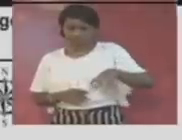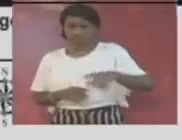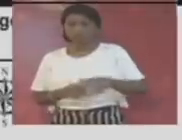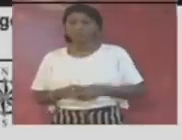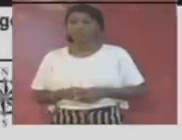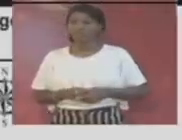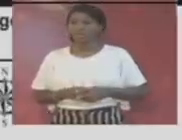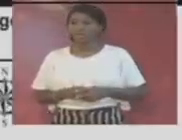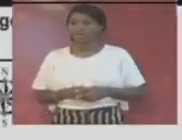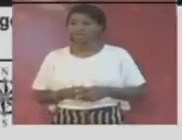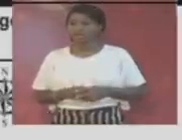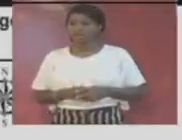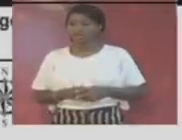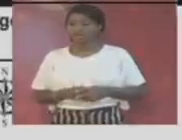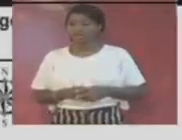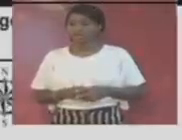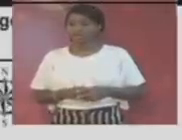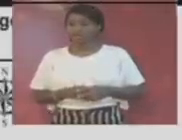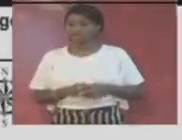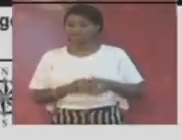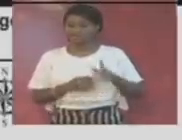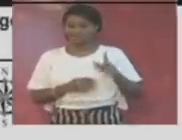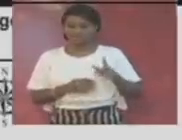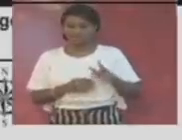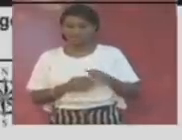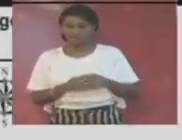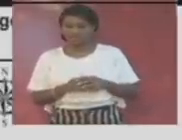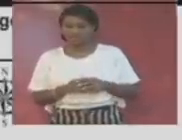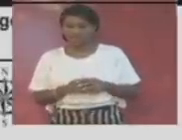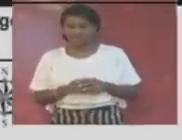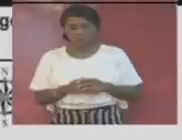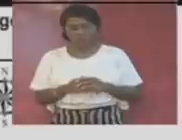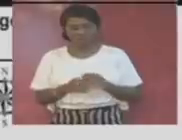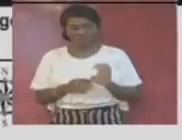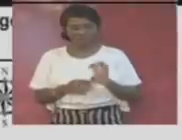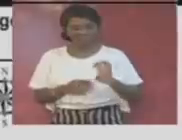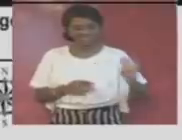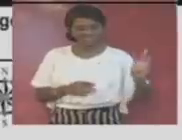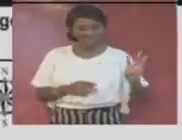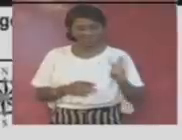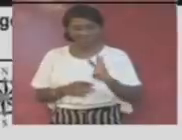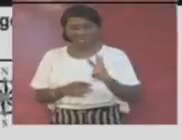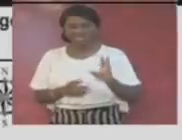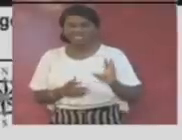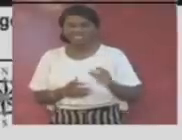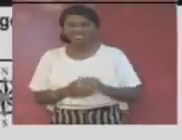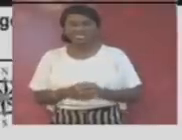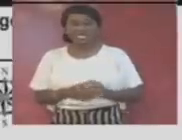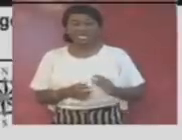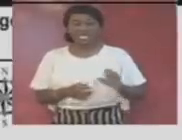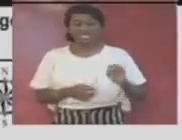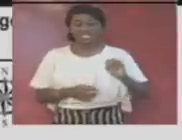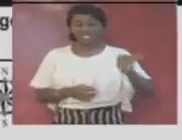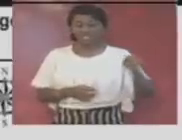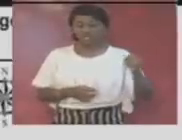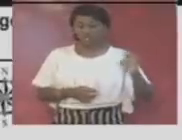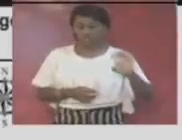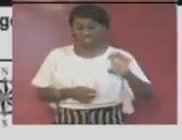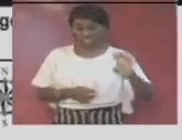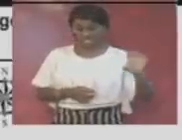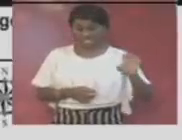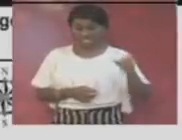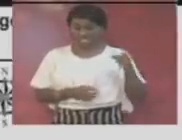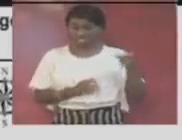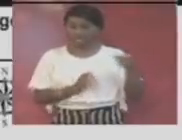for want of a better or less vague term, with the east-west corridor from St. George Central into St. George East, more St. George East,